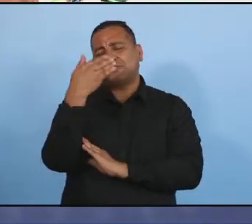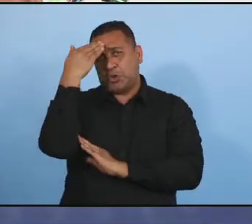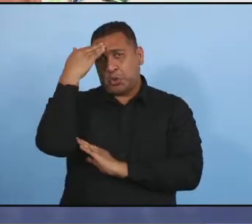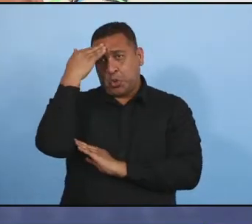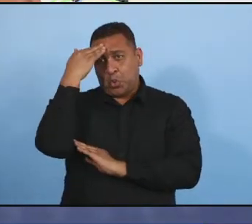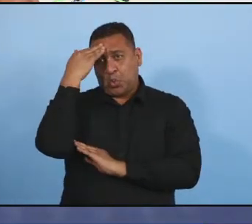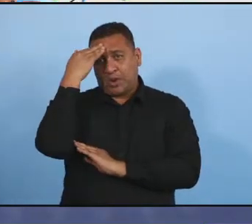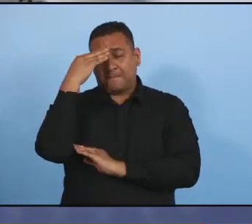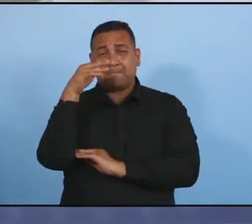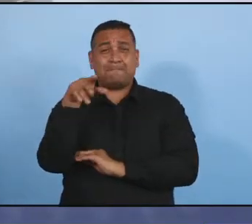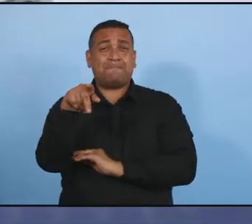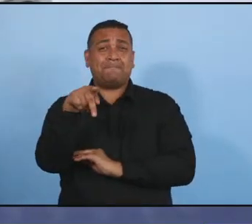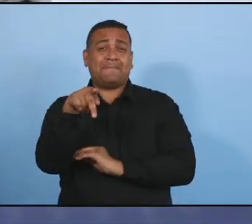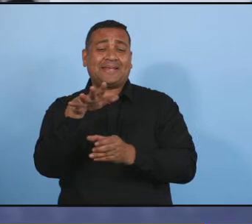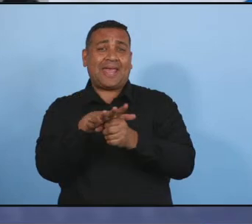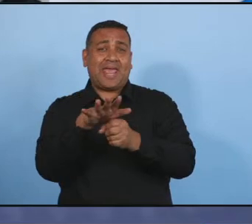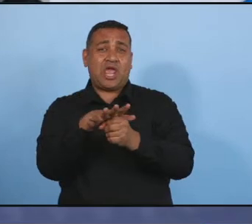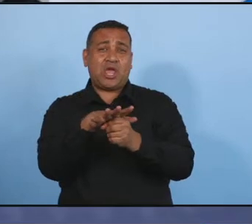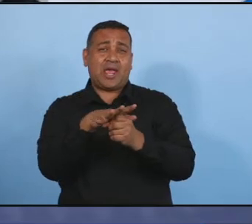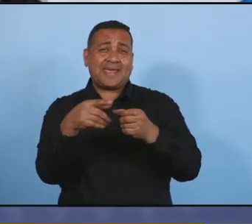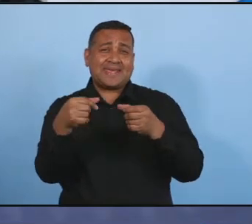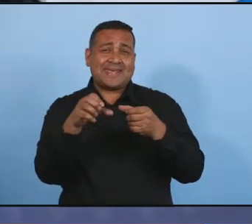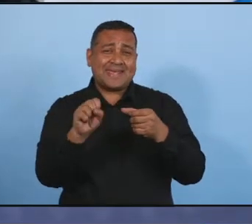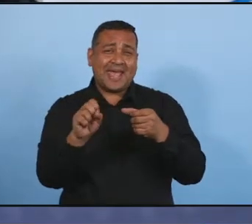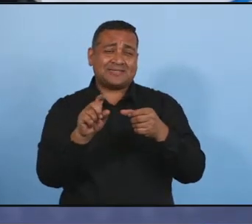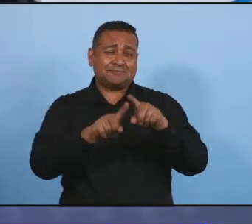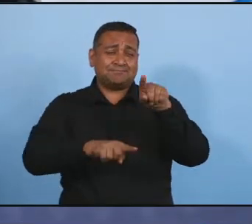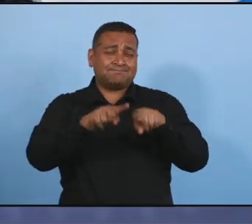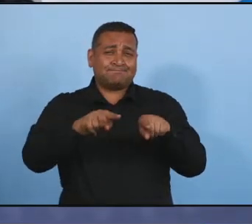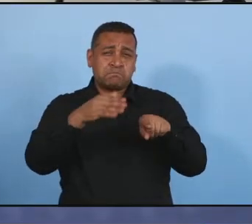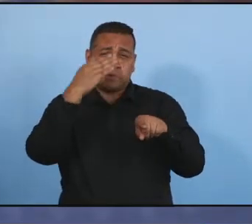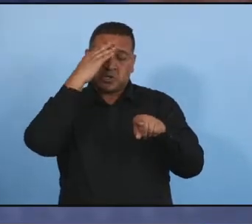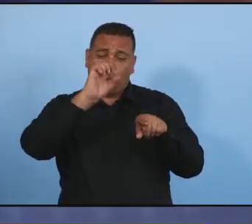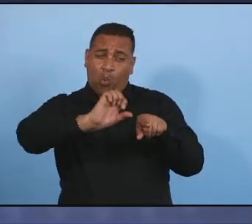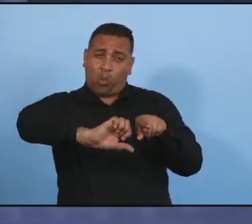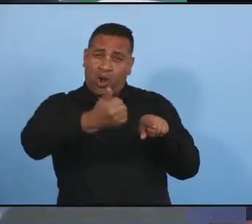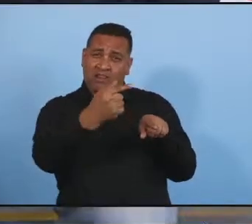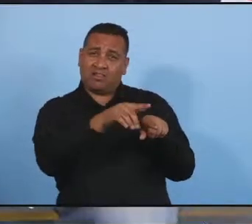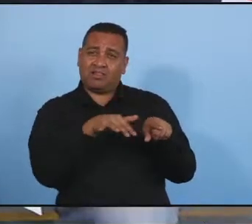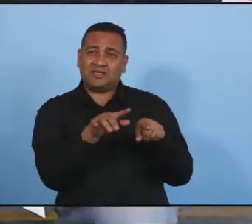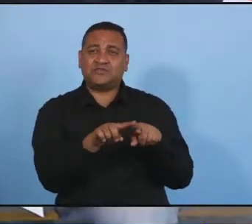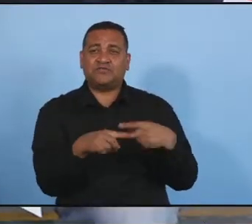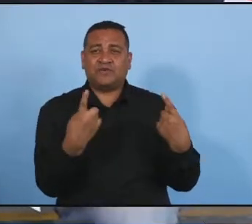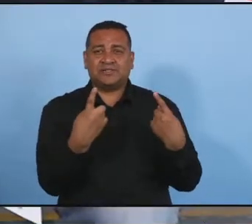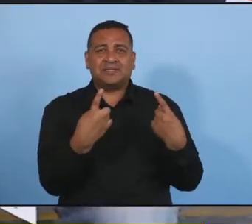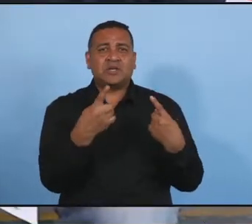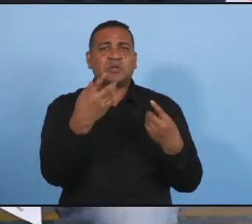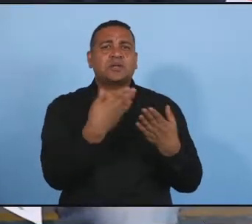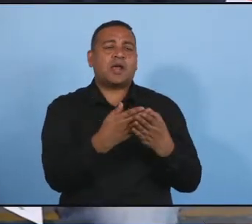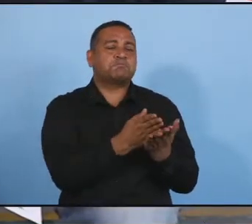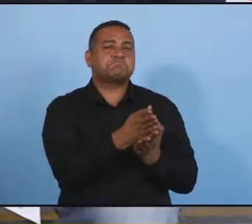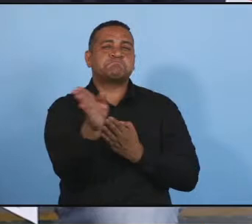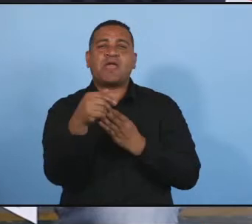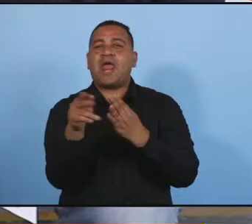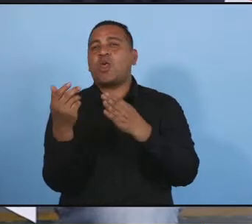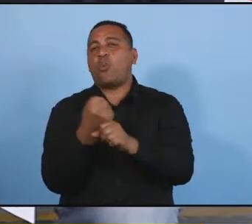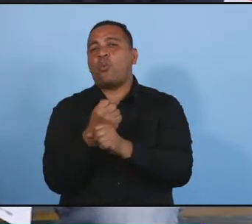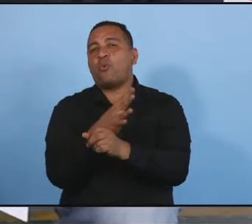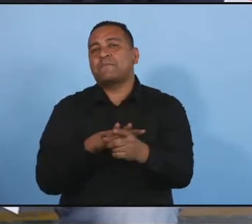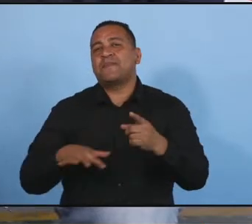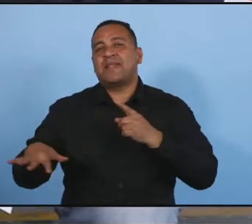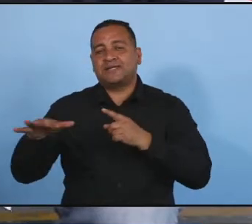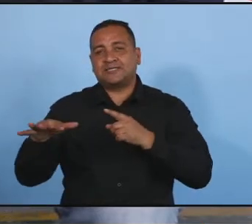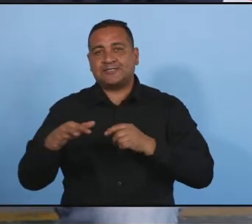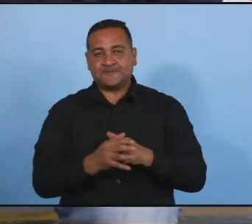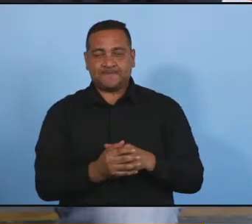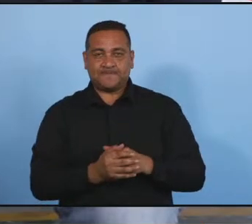just opens up the field for you. Yeah. No, it does. Rian, let me ask you this. What are the criteria to do the course?